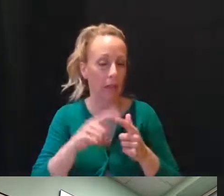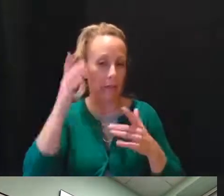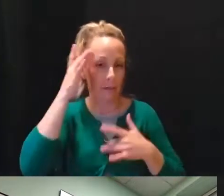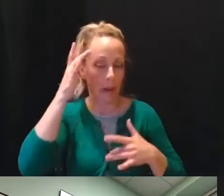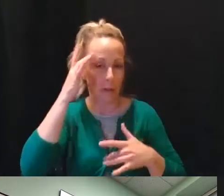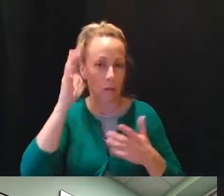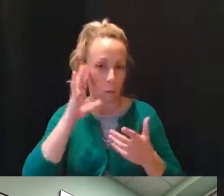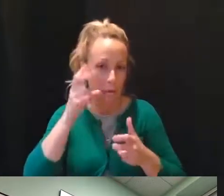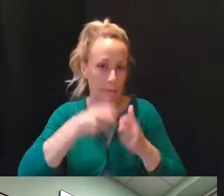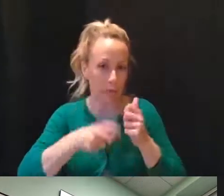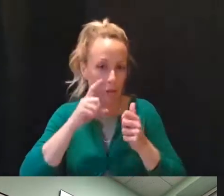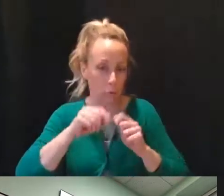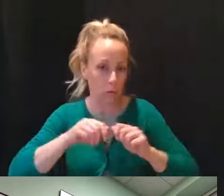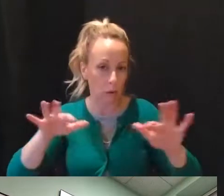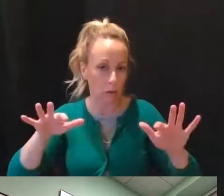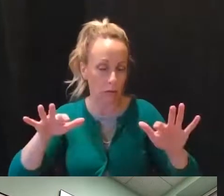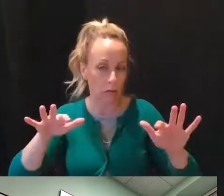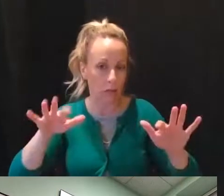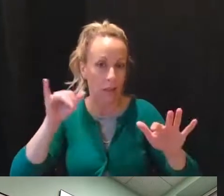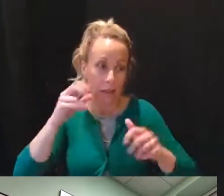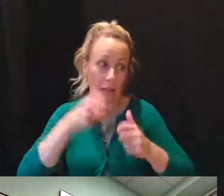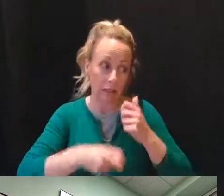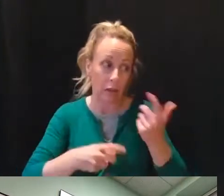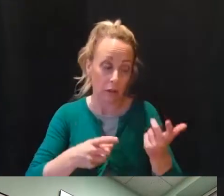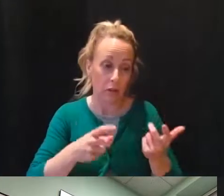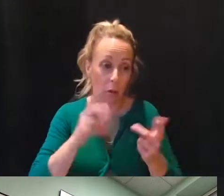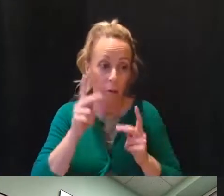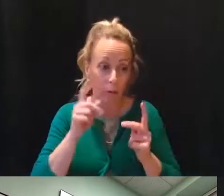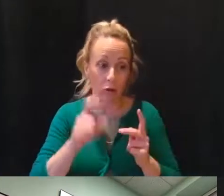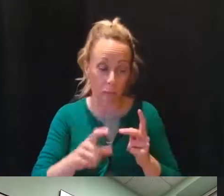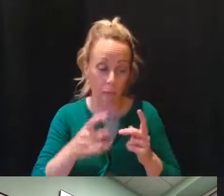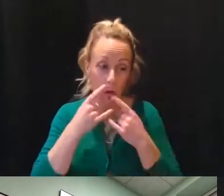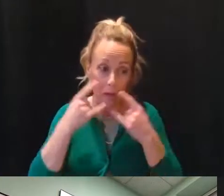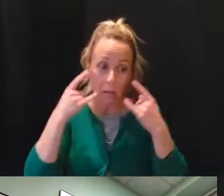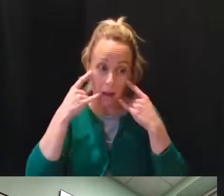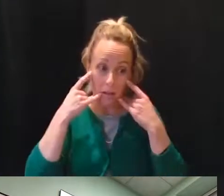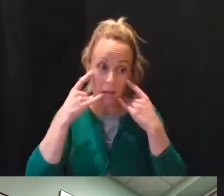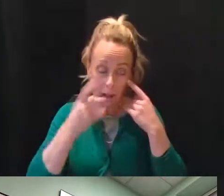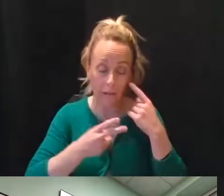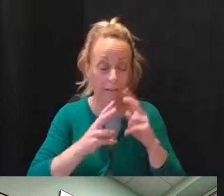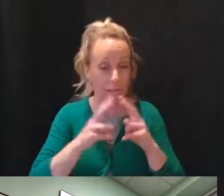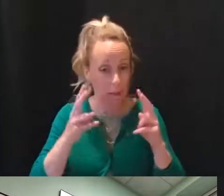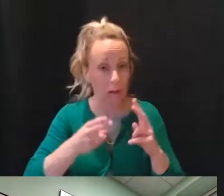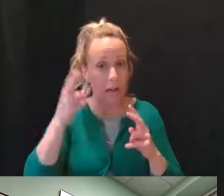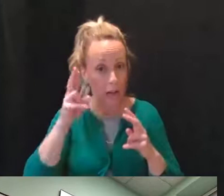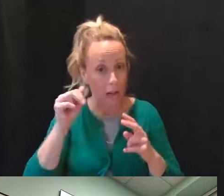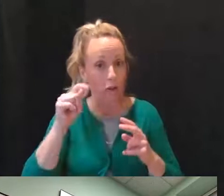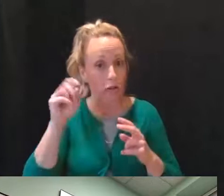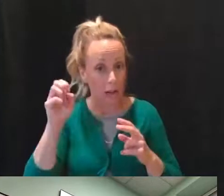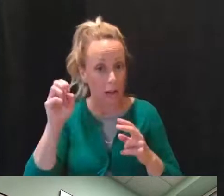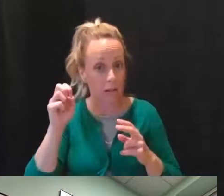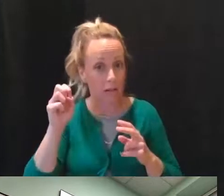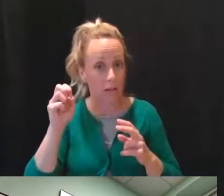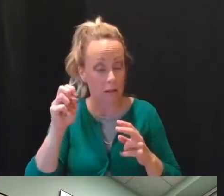to transmit. That's difficult, so people should be wearing masks at a very high rate, particularly